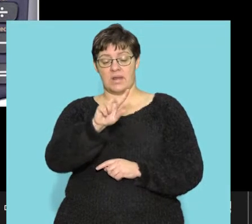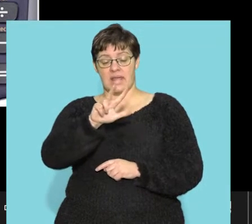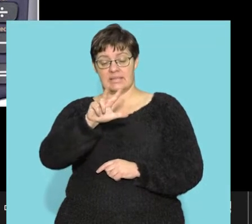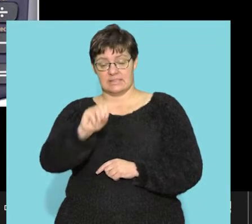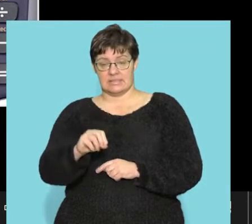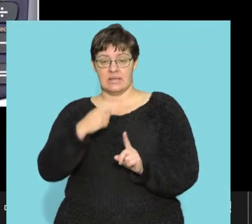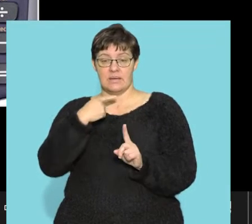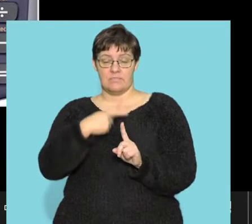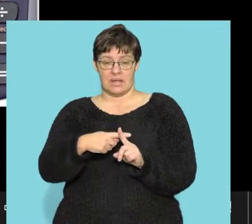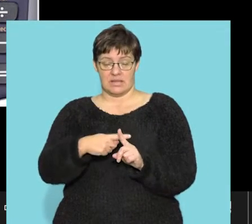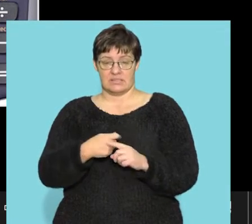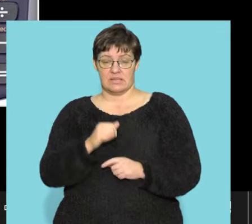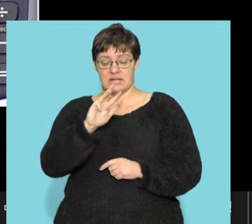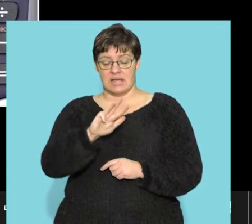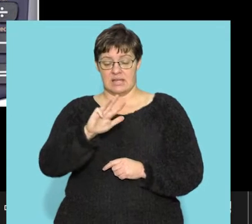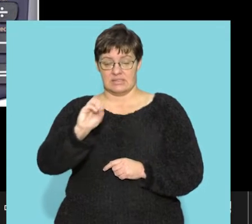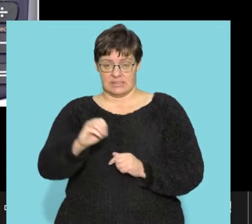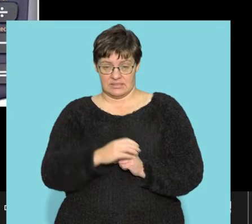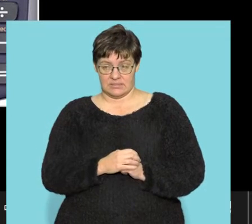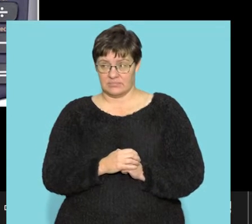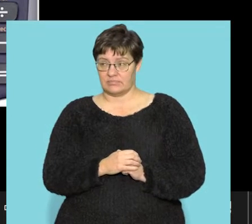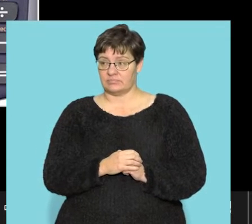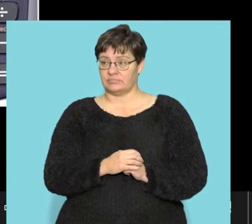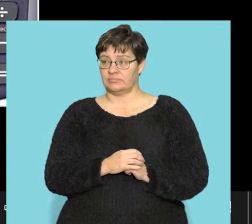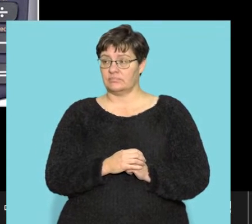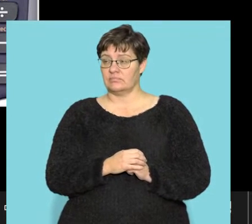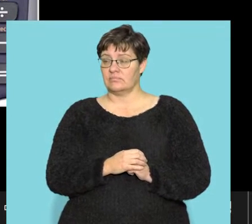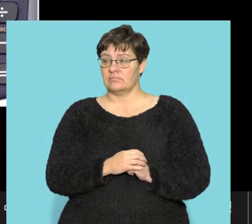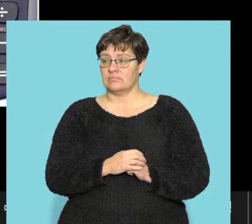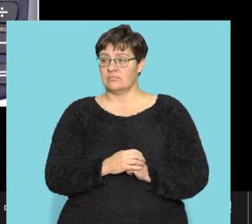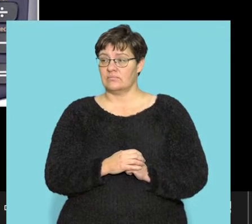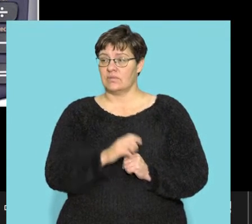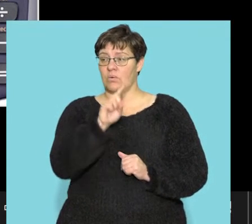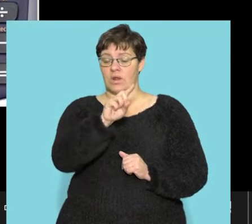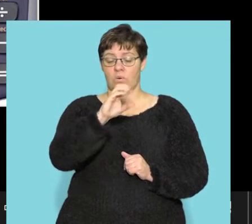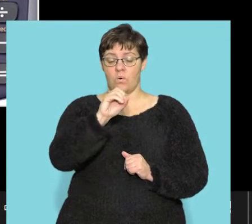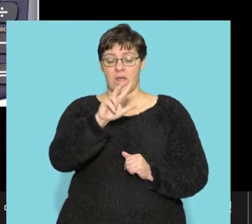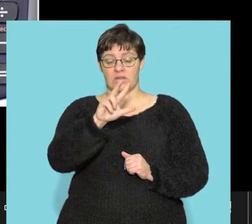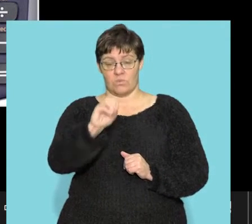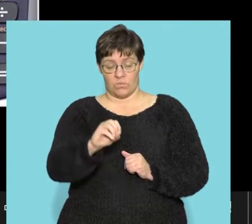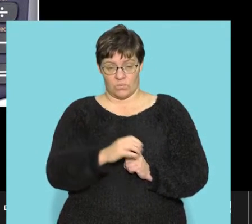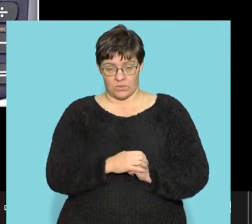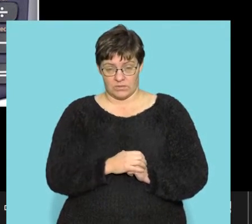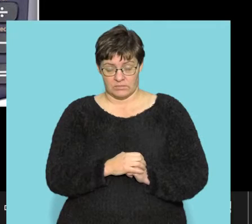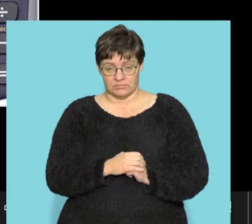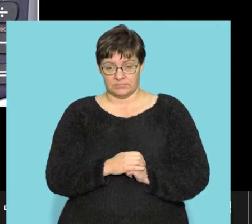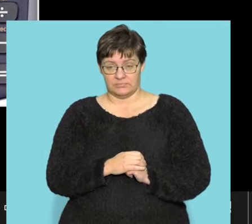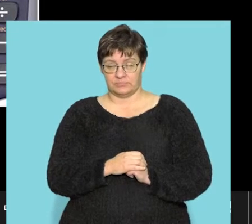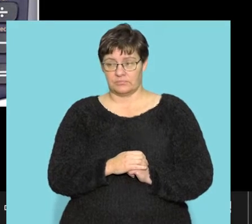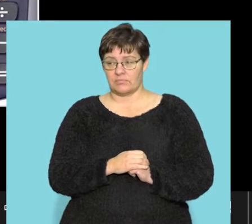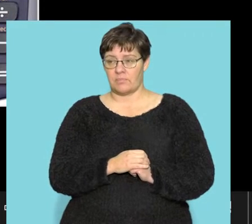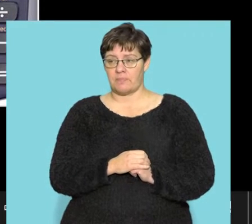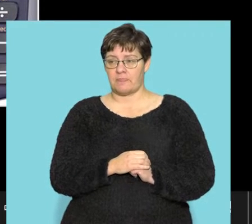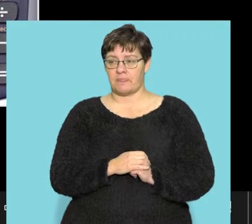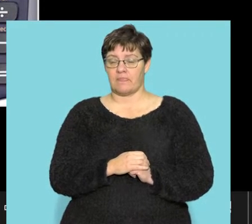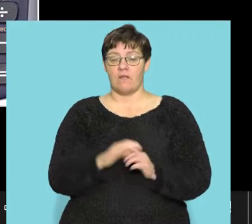180 plus the 90 will give me a total of 1080. So what do we do now? You take